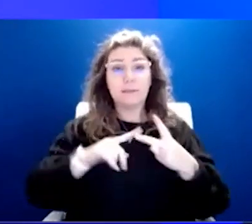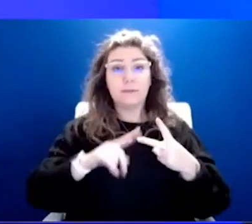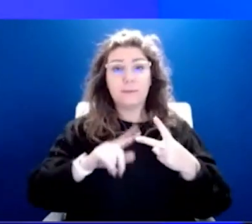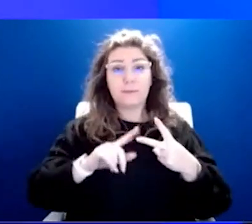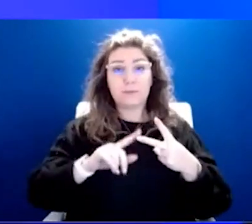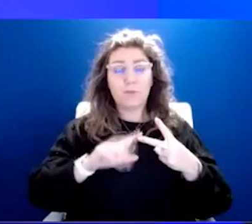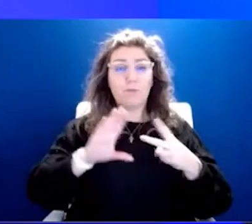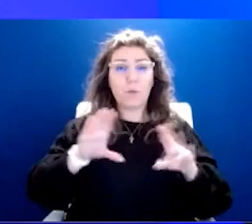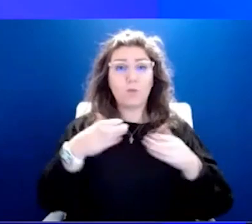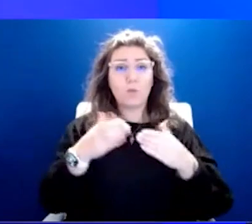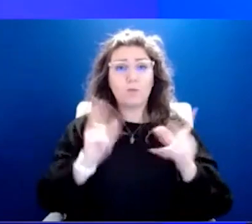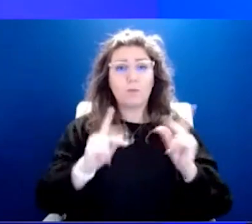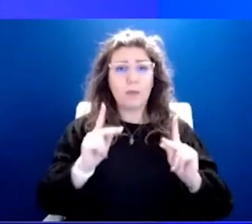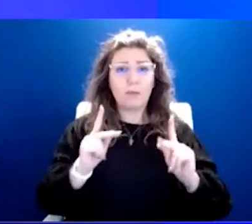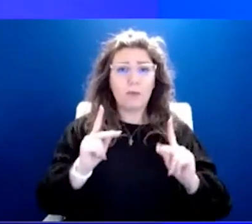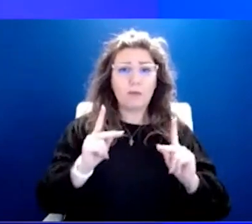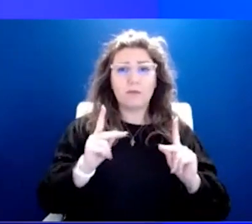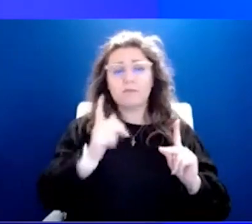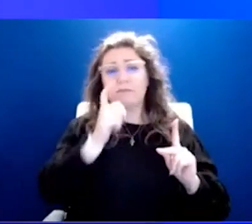people